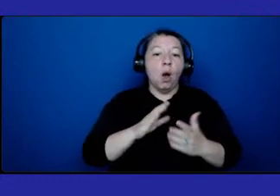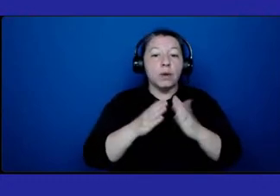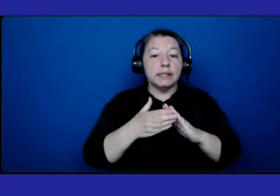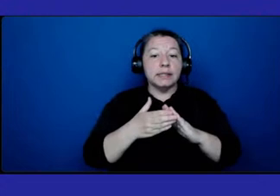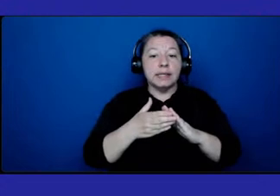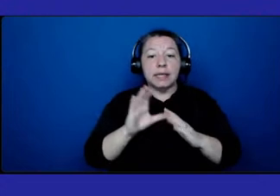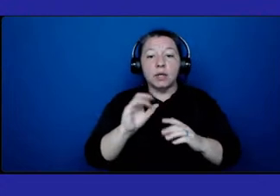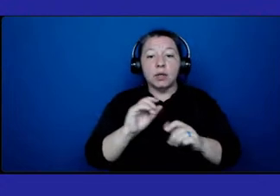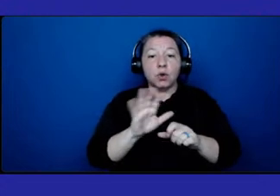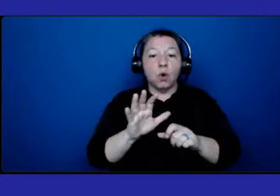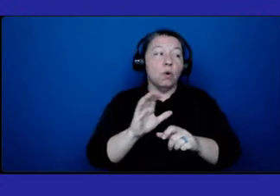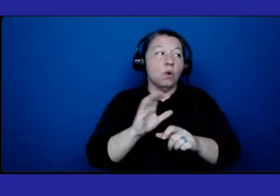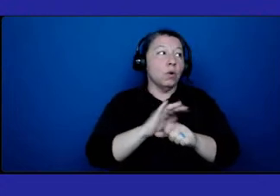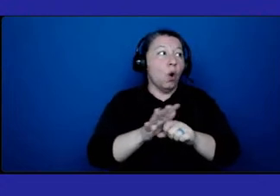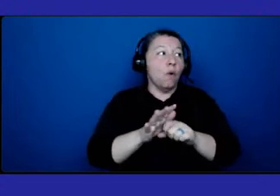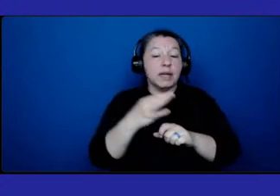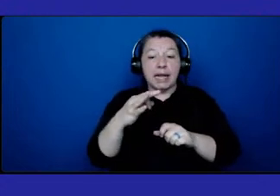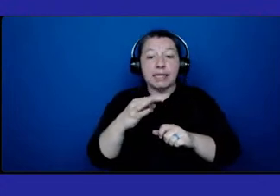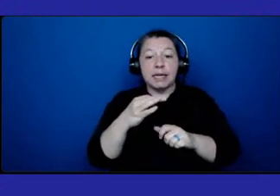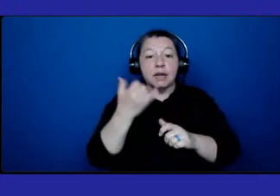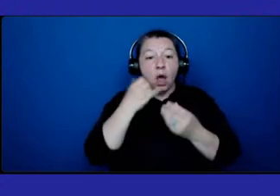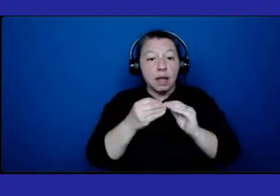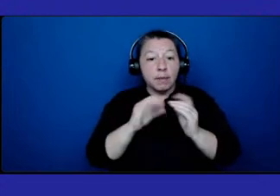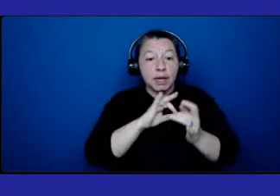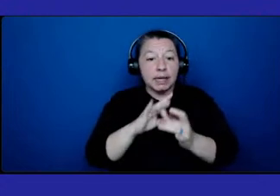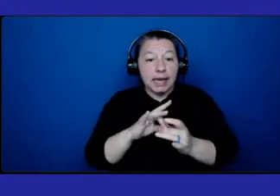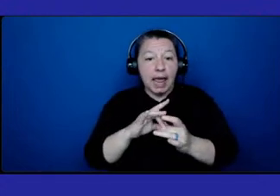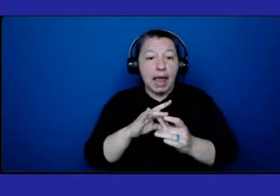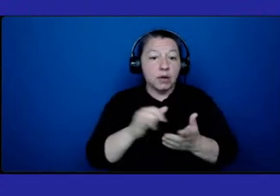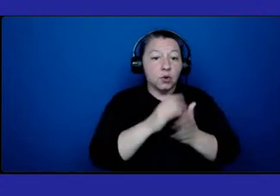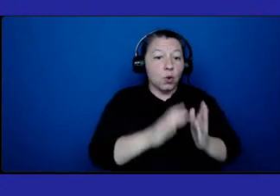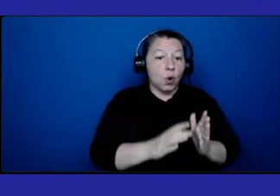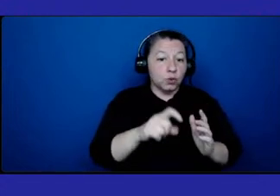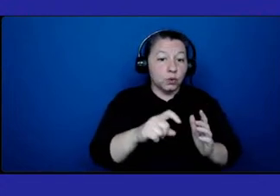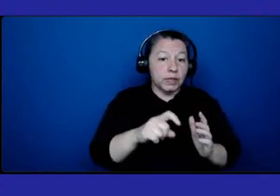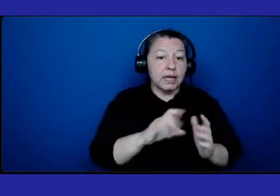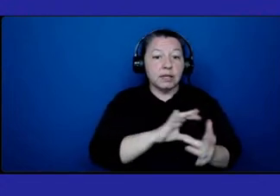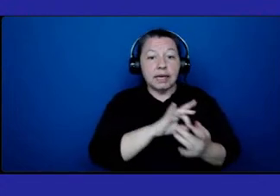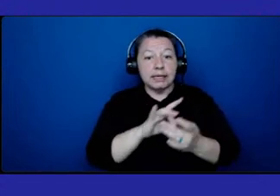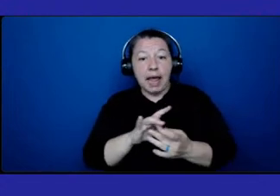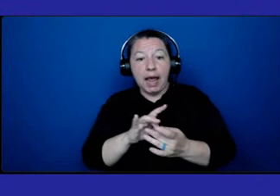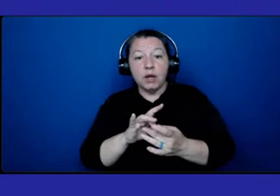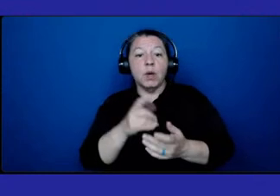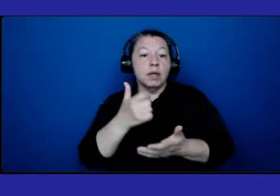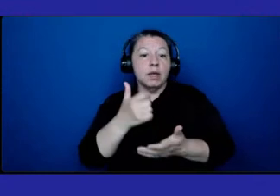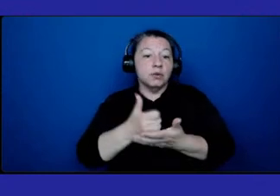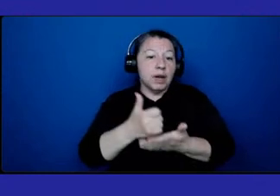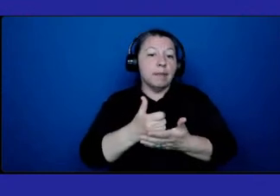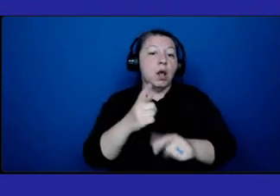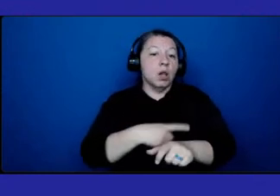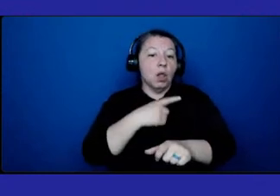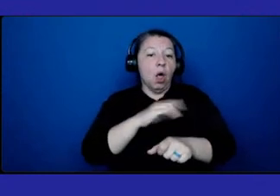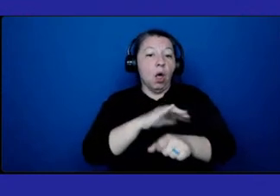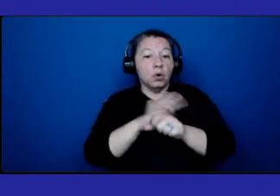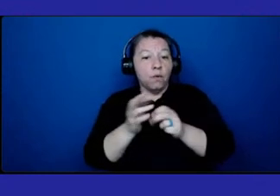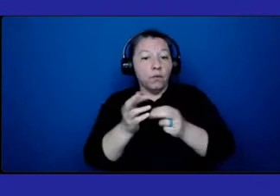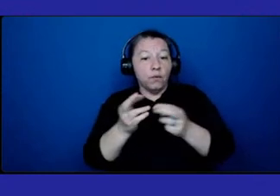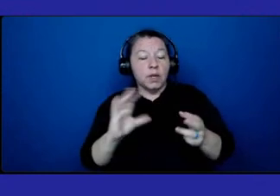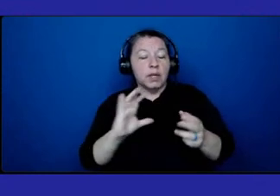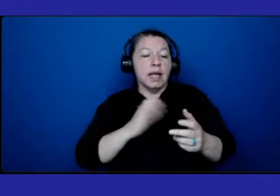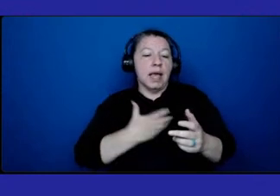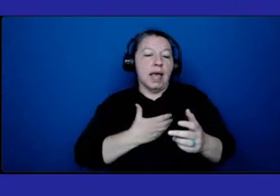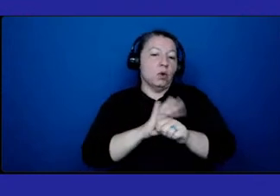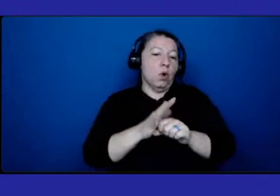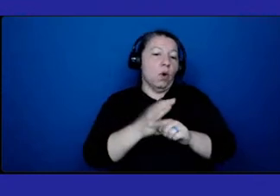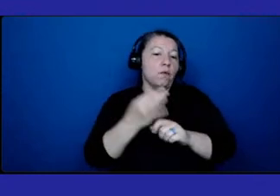hotline to connect New Yorkers that need it to COVID-19 treatment, long COVID resources, as well as our COVID-19 centers of